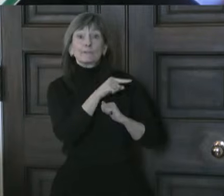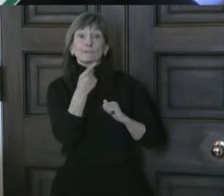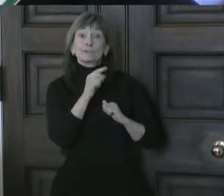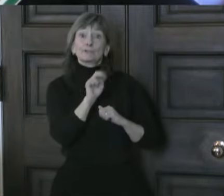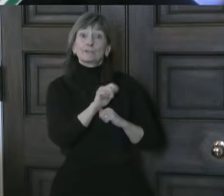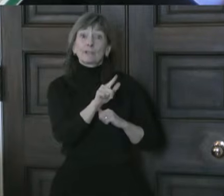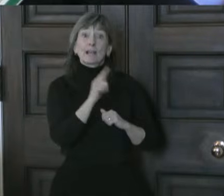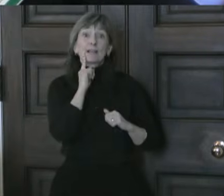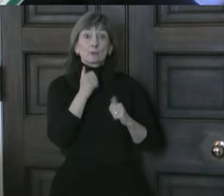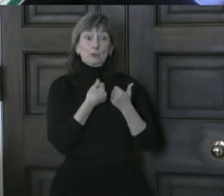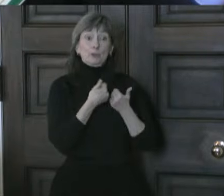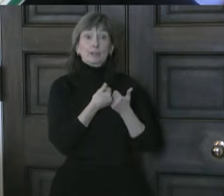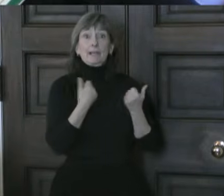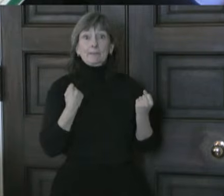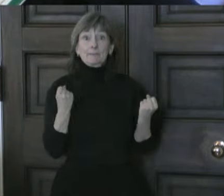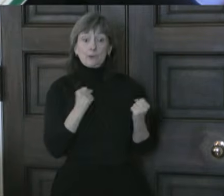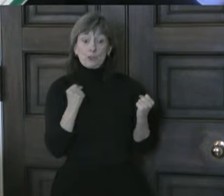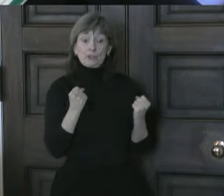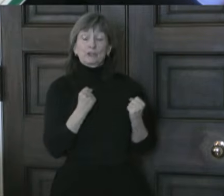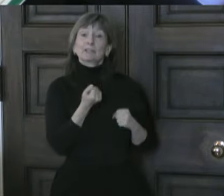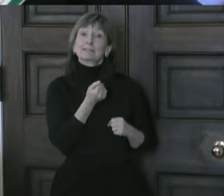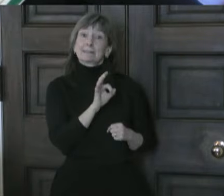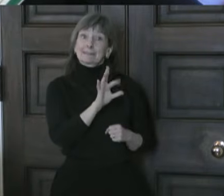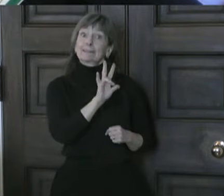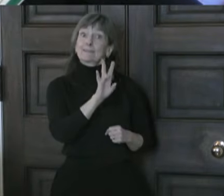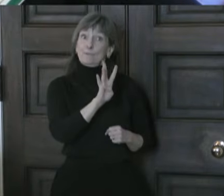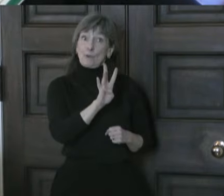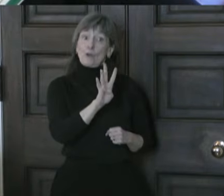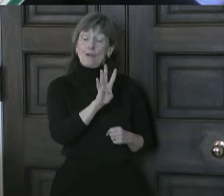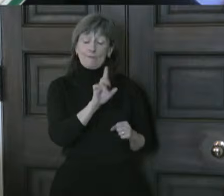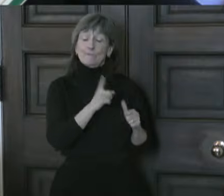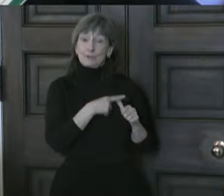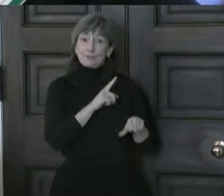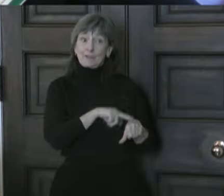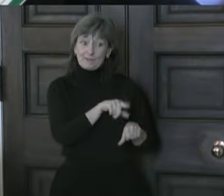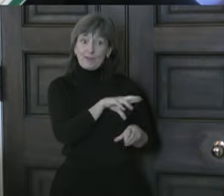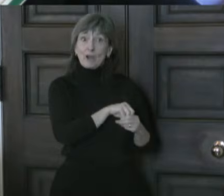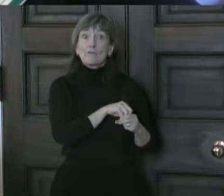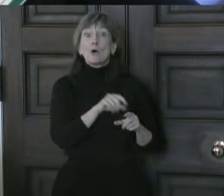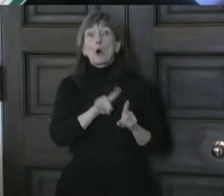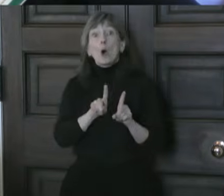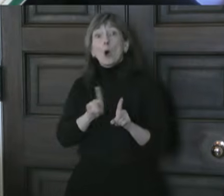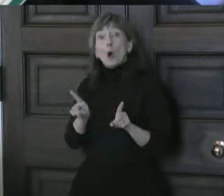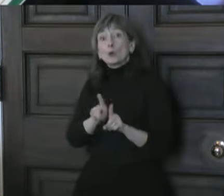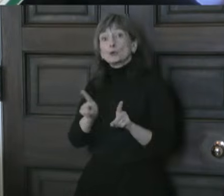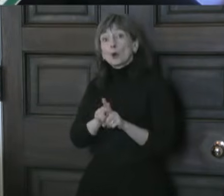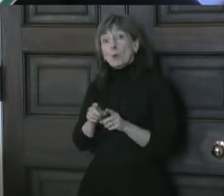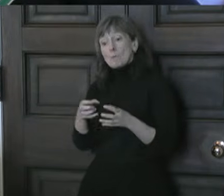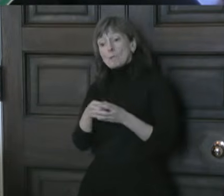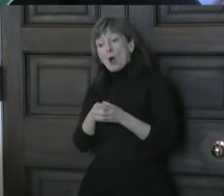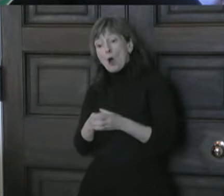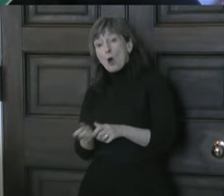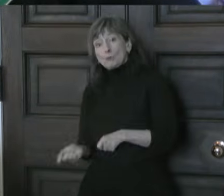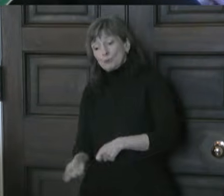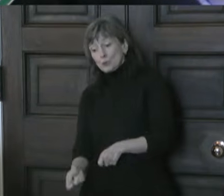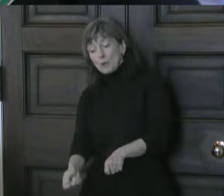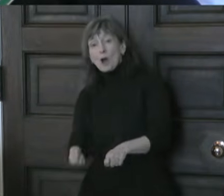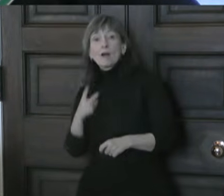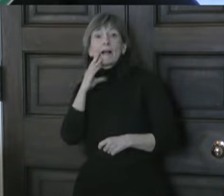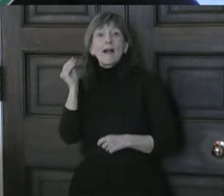and Labrador Winter Games in 1974. She also played broomball and fast-pitch softball from